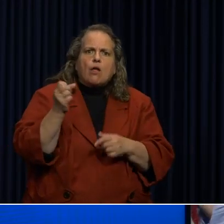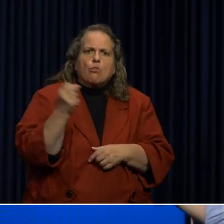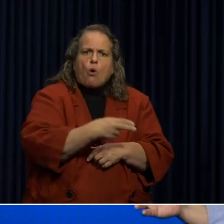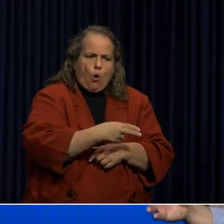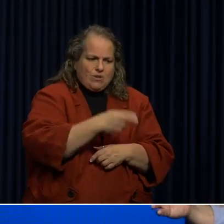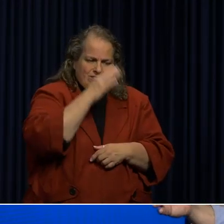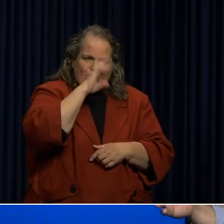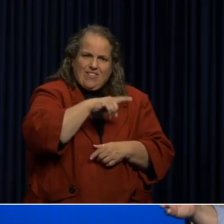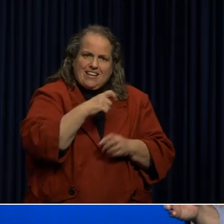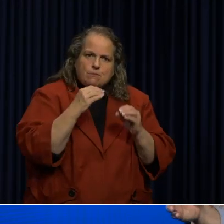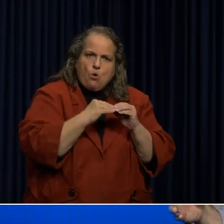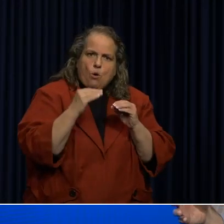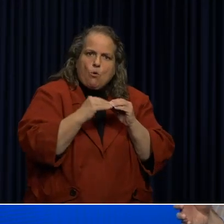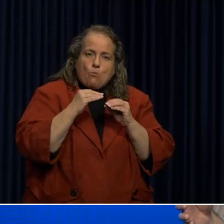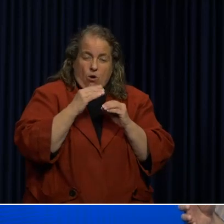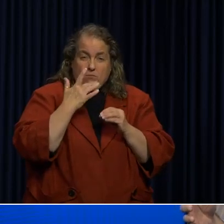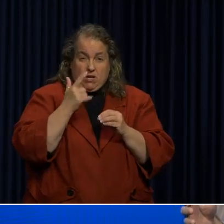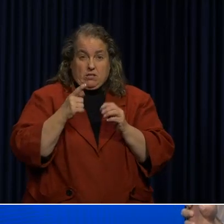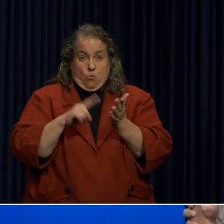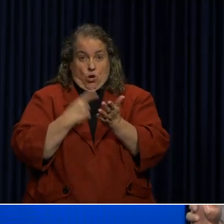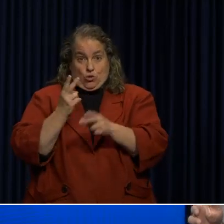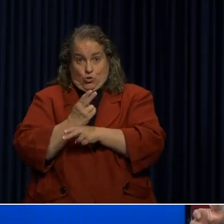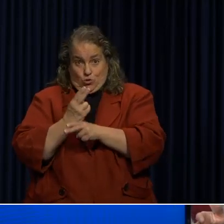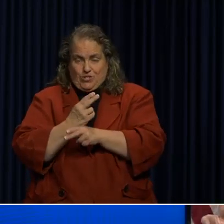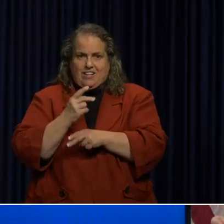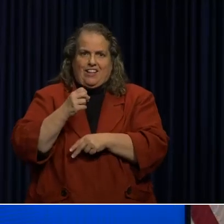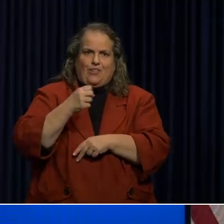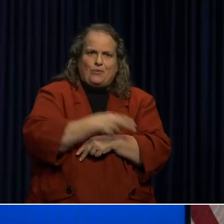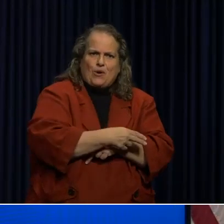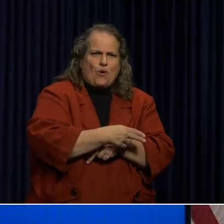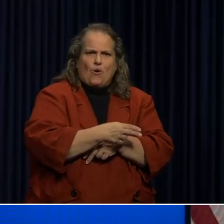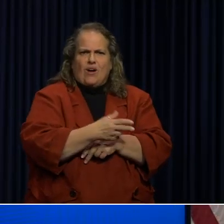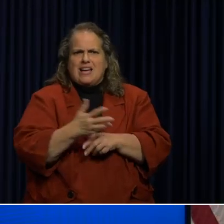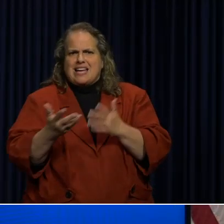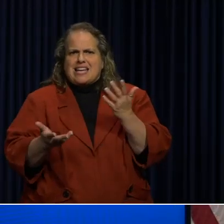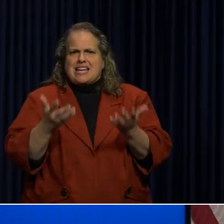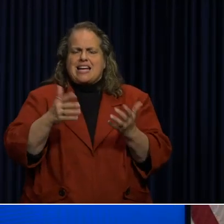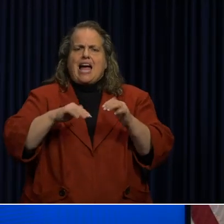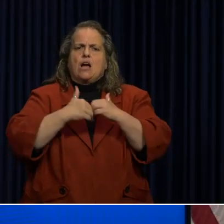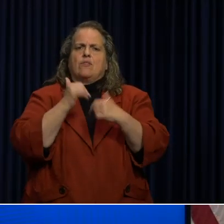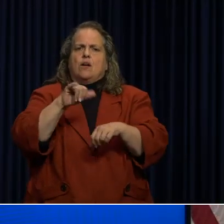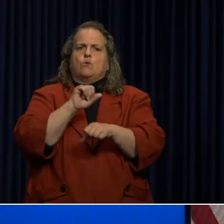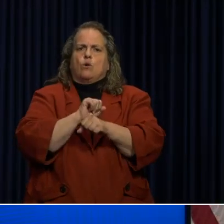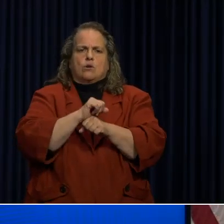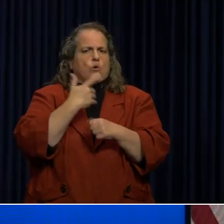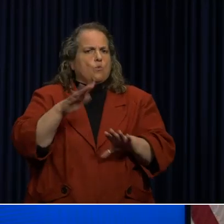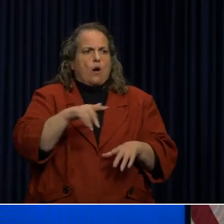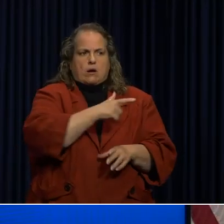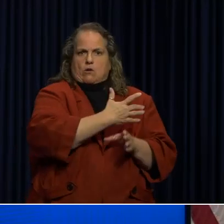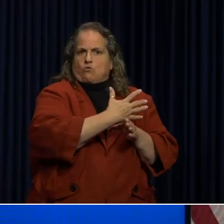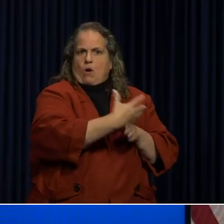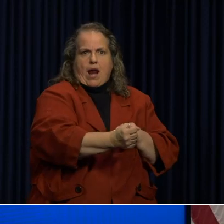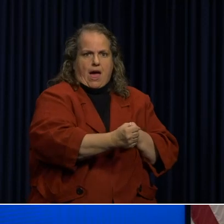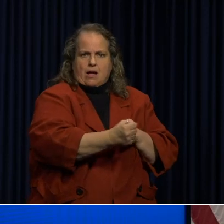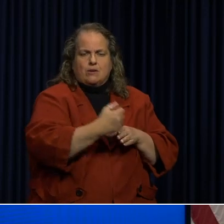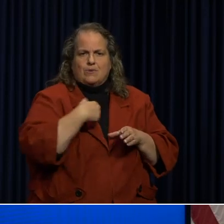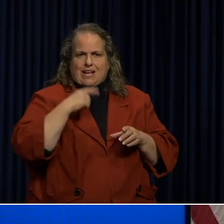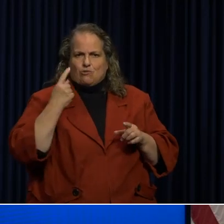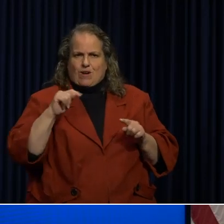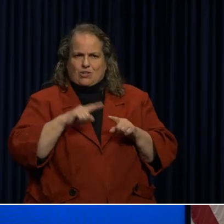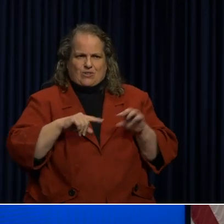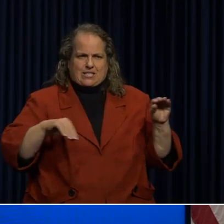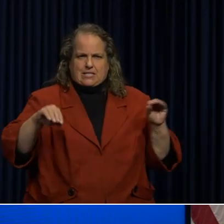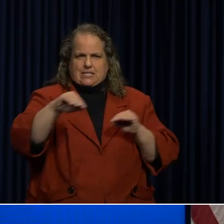not sending a bunch in this direction when somebody over here is about to run out. All